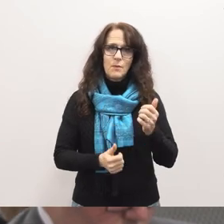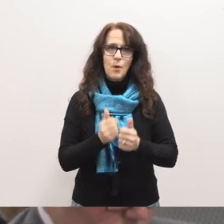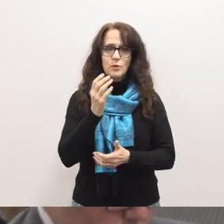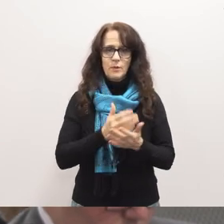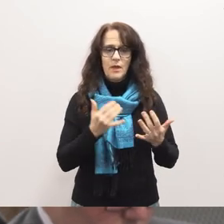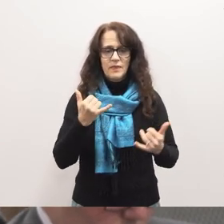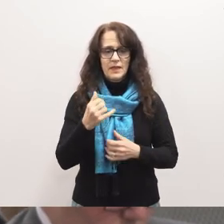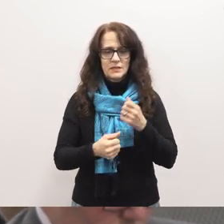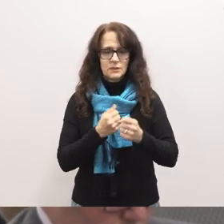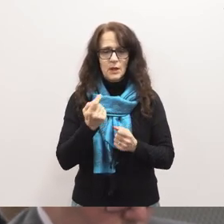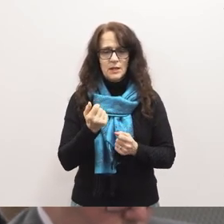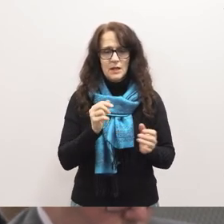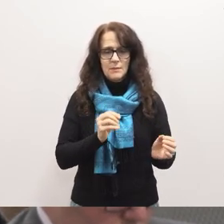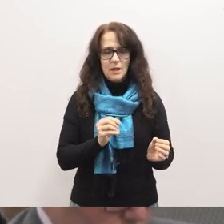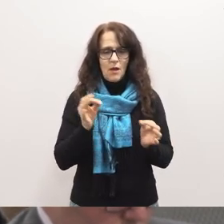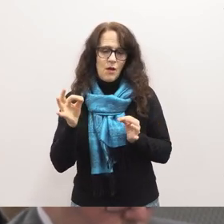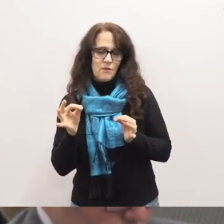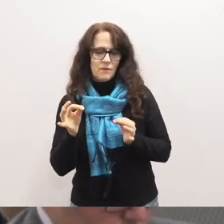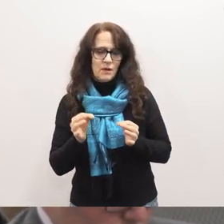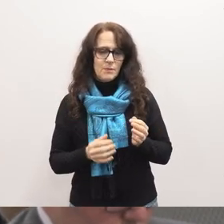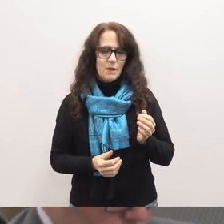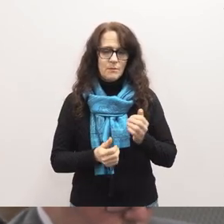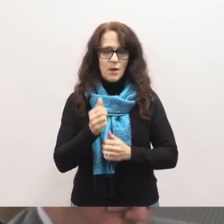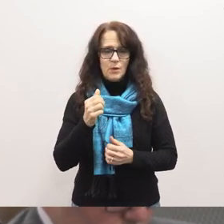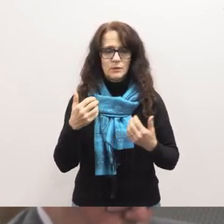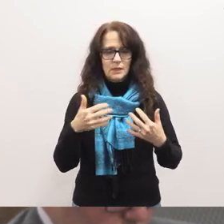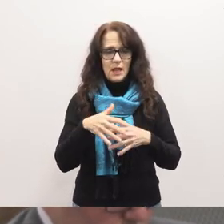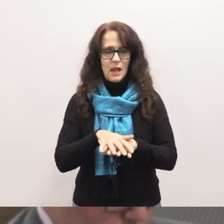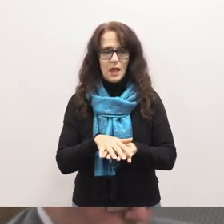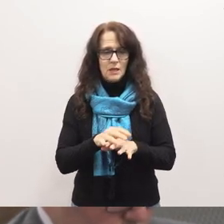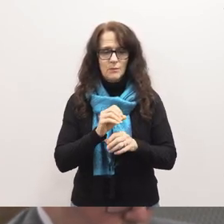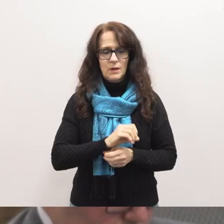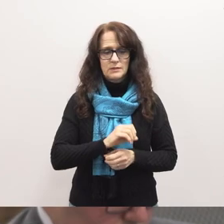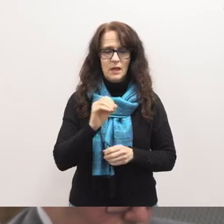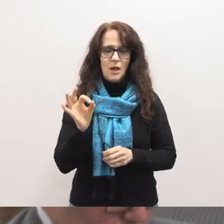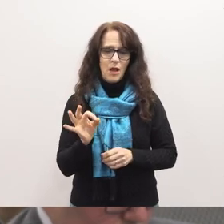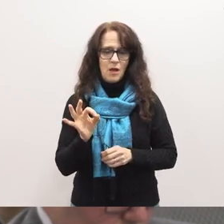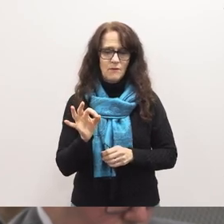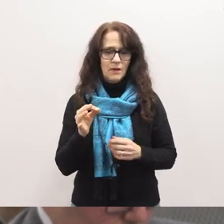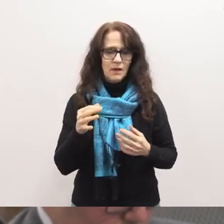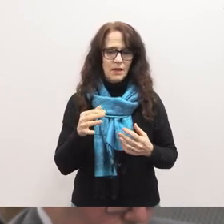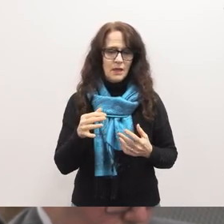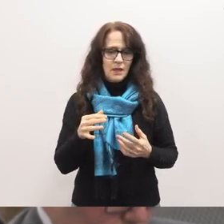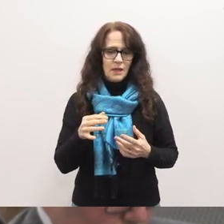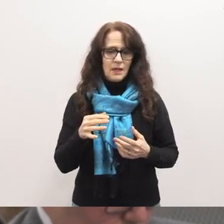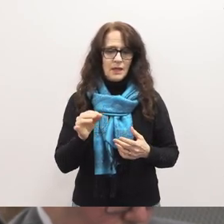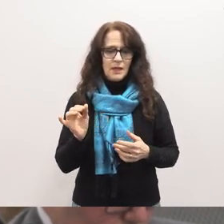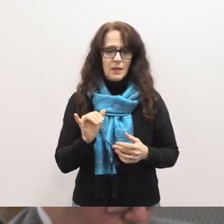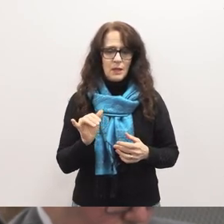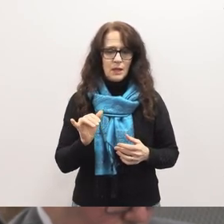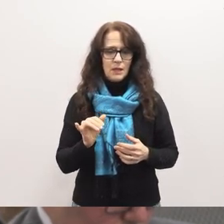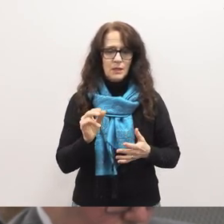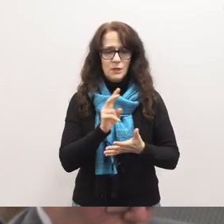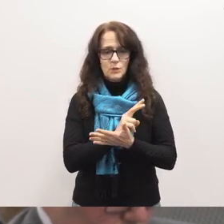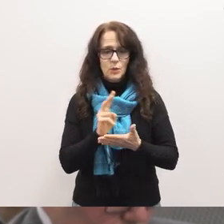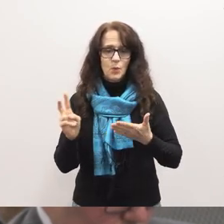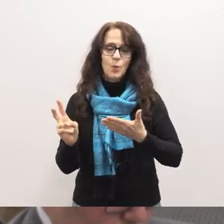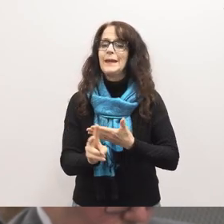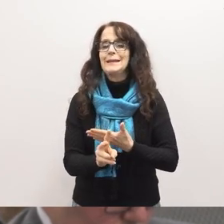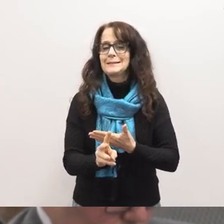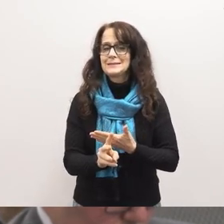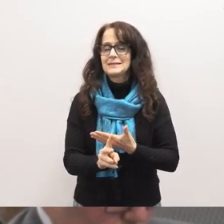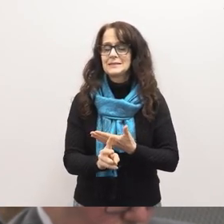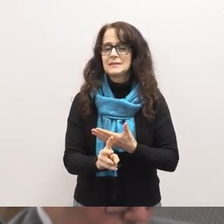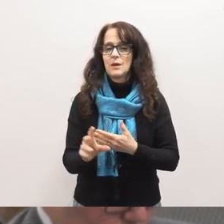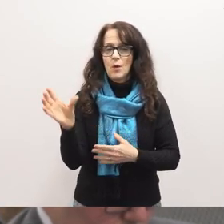slightly off, but it's for the most part aligned. And when I say off, the align, I would say like 2 weeks. So what